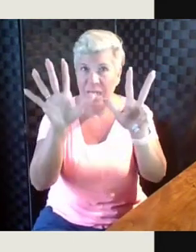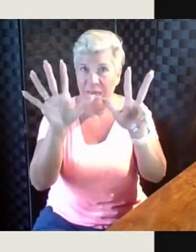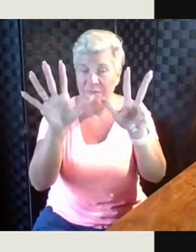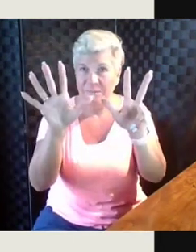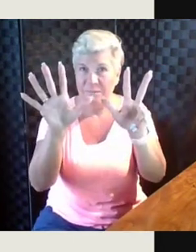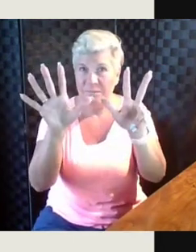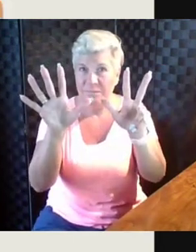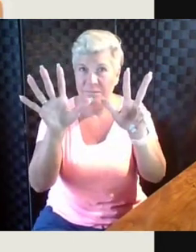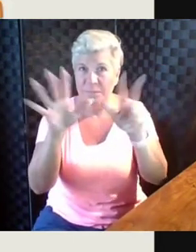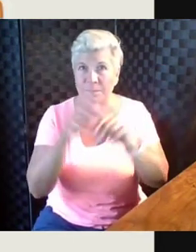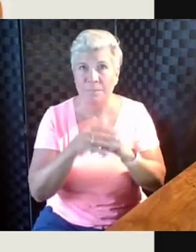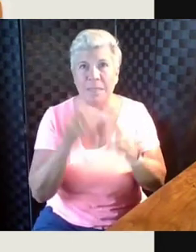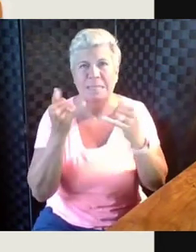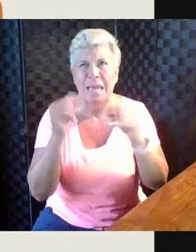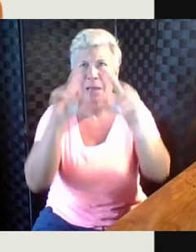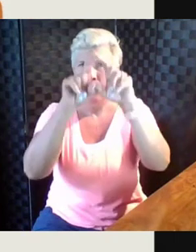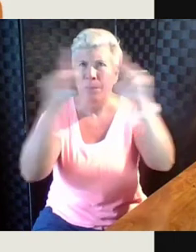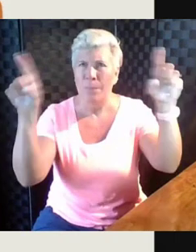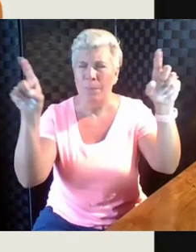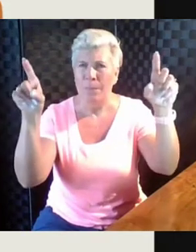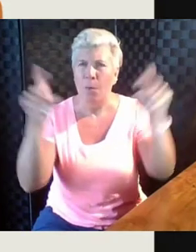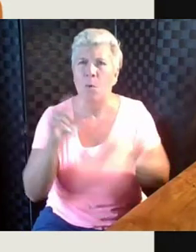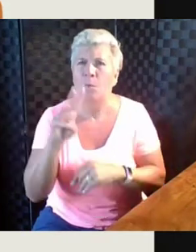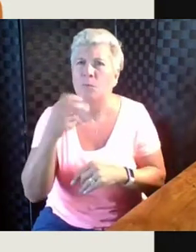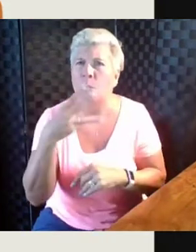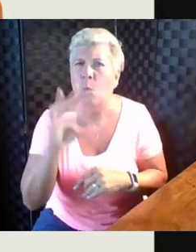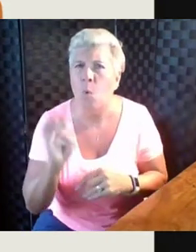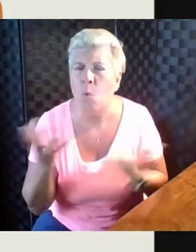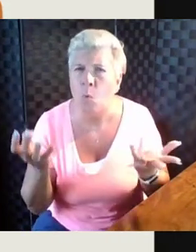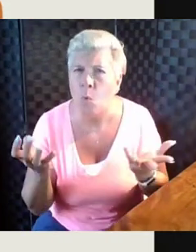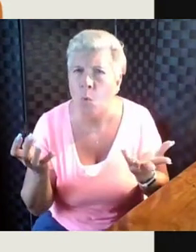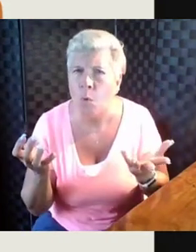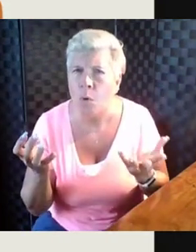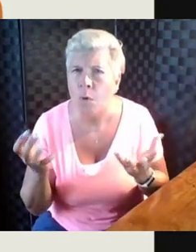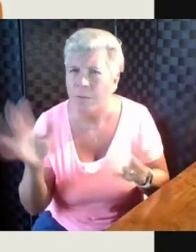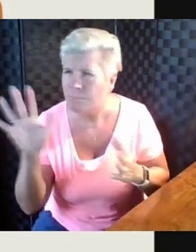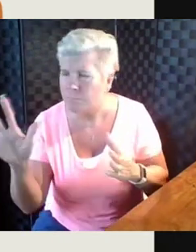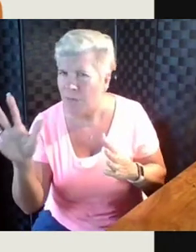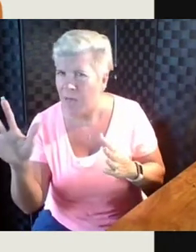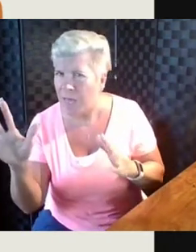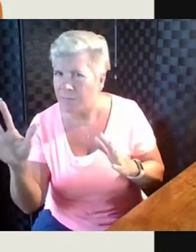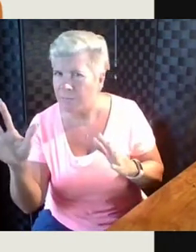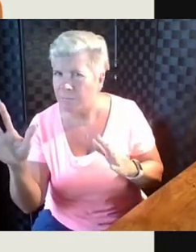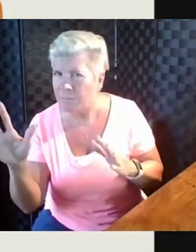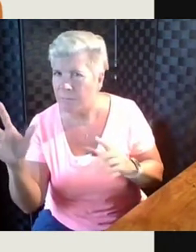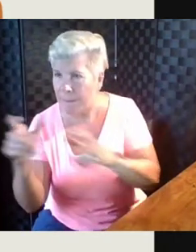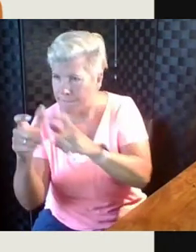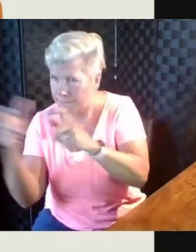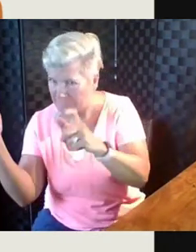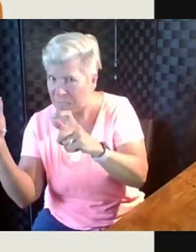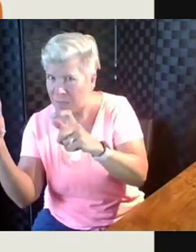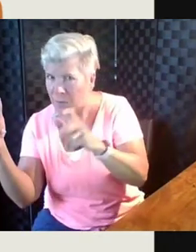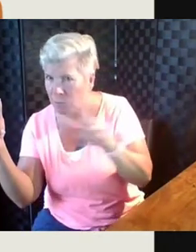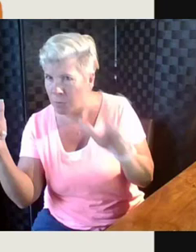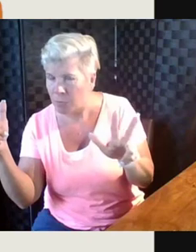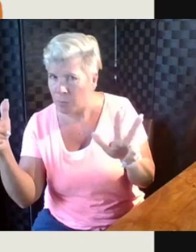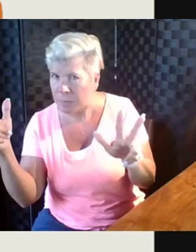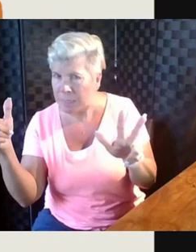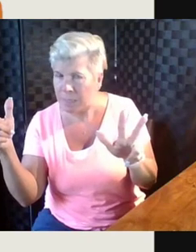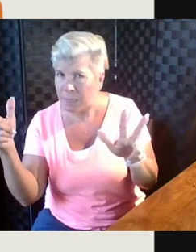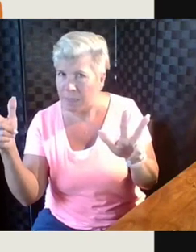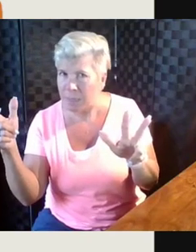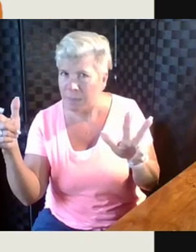5. Now you can see that my 5 rectangle is bigger than my 3